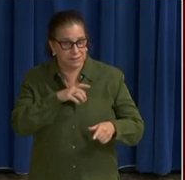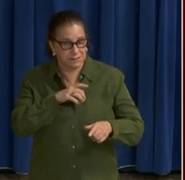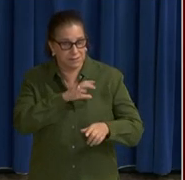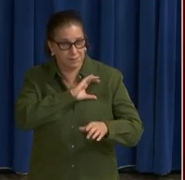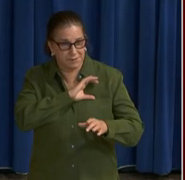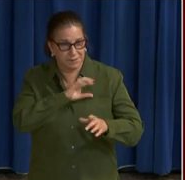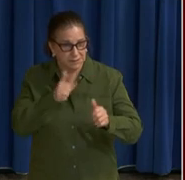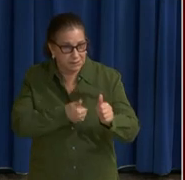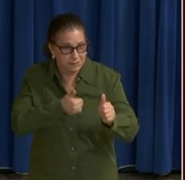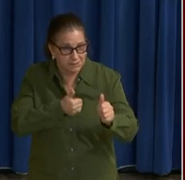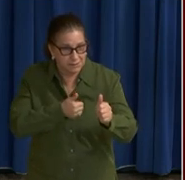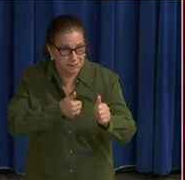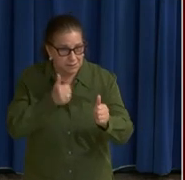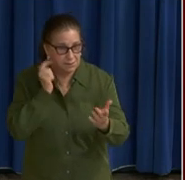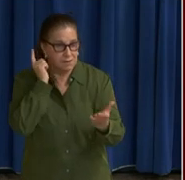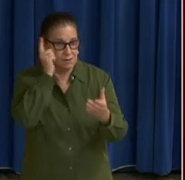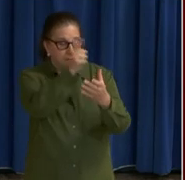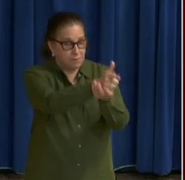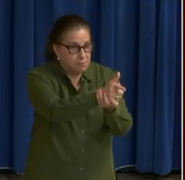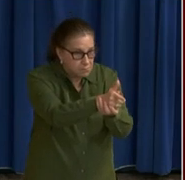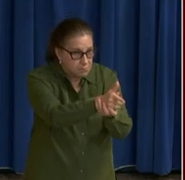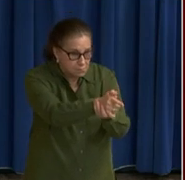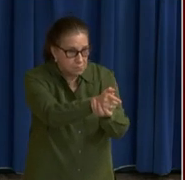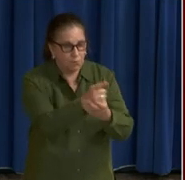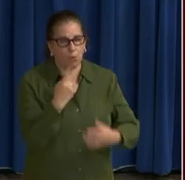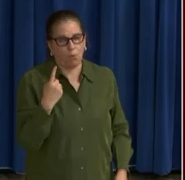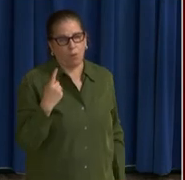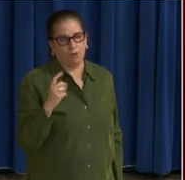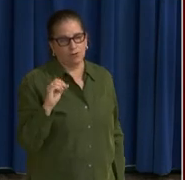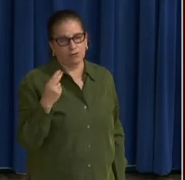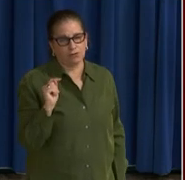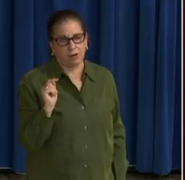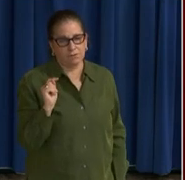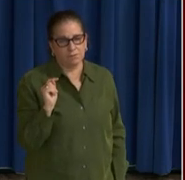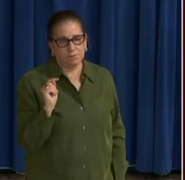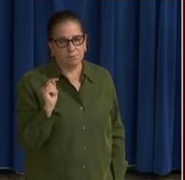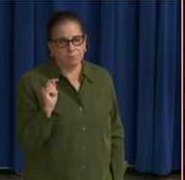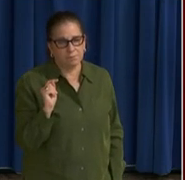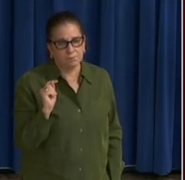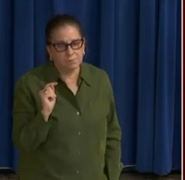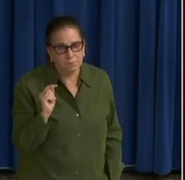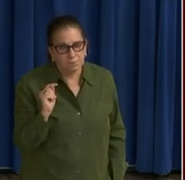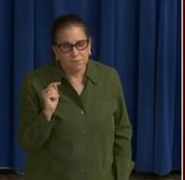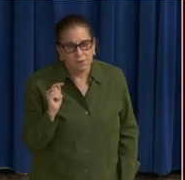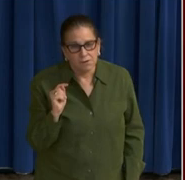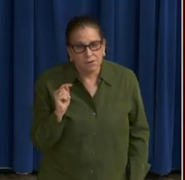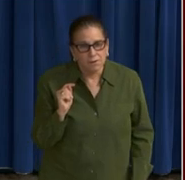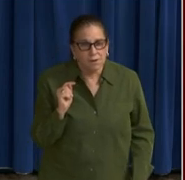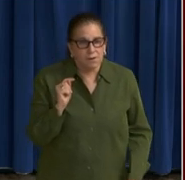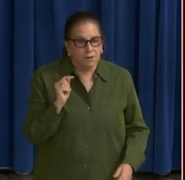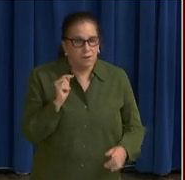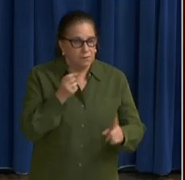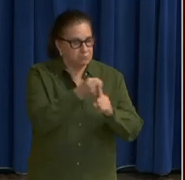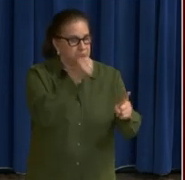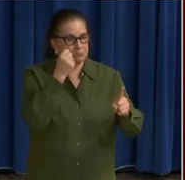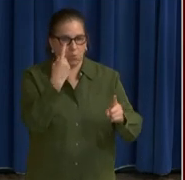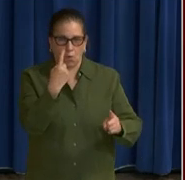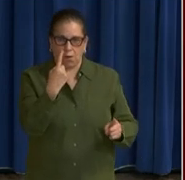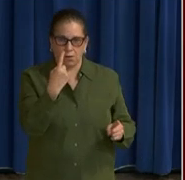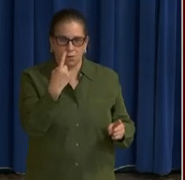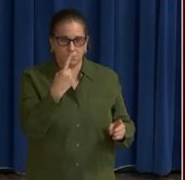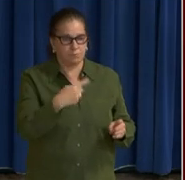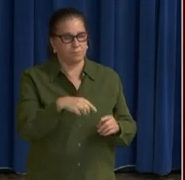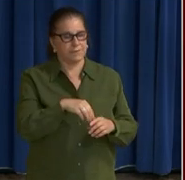a single shot at the individual. The individual sustained a single gunshot wound to his chest.